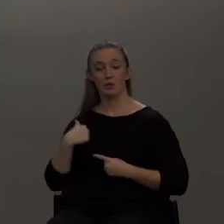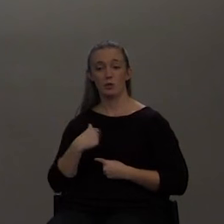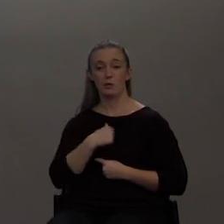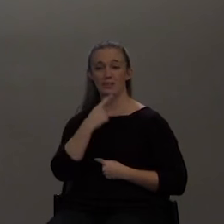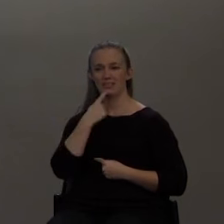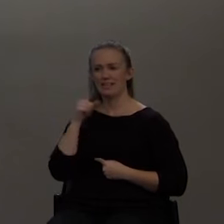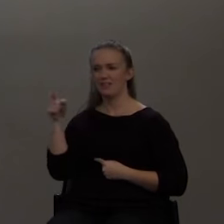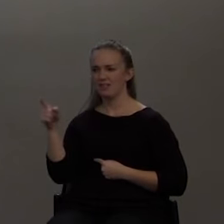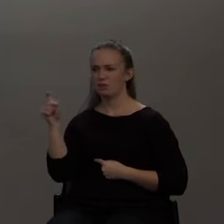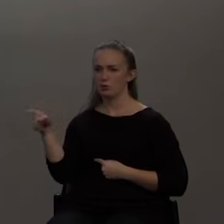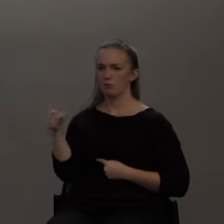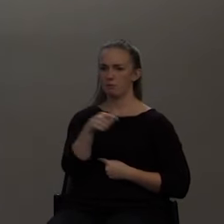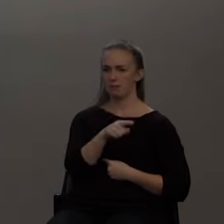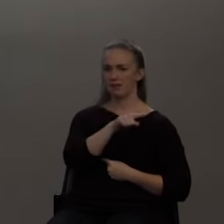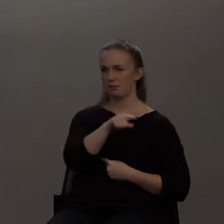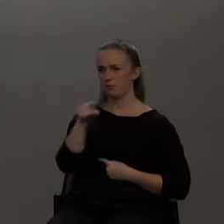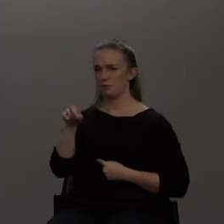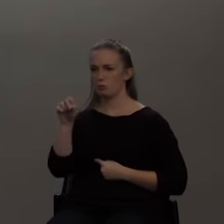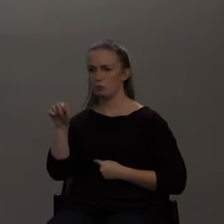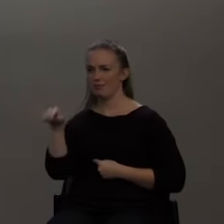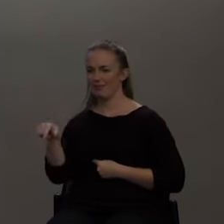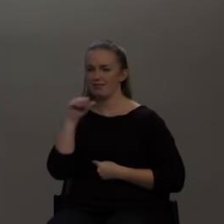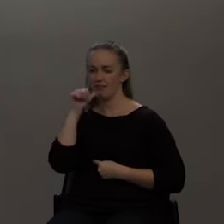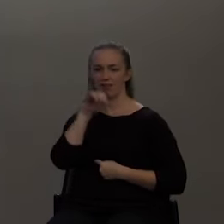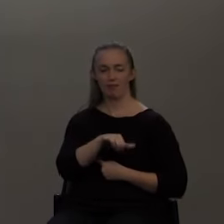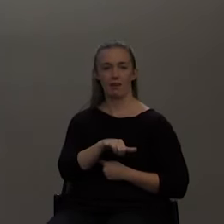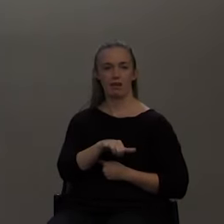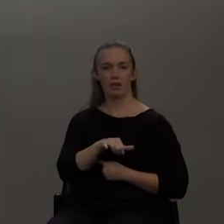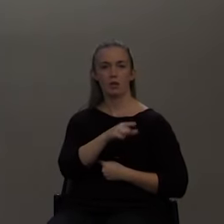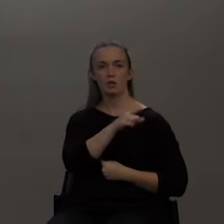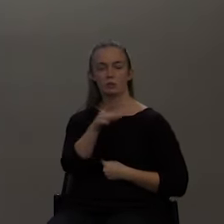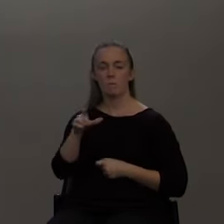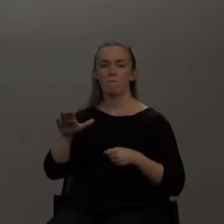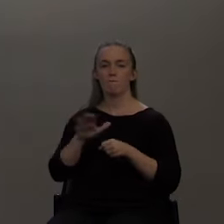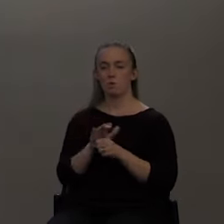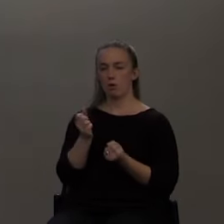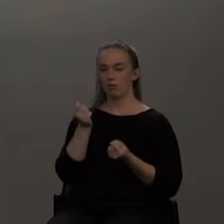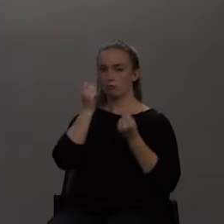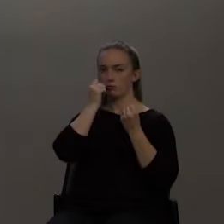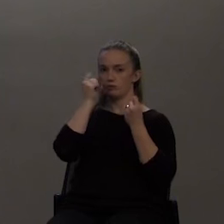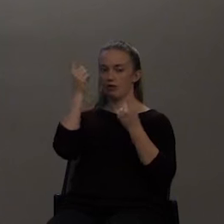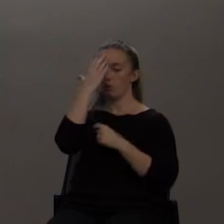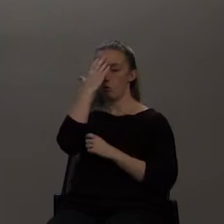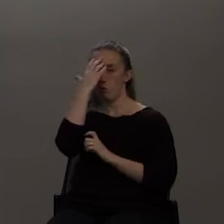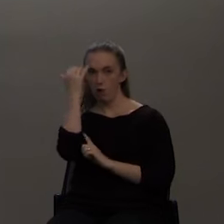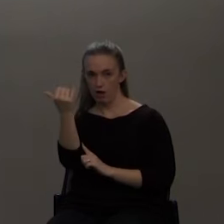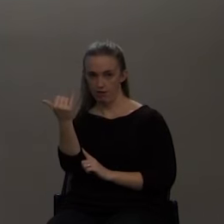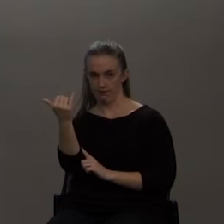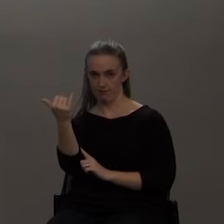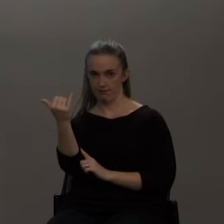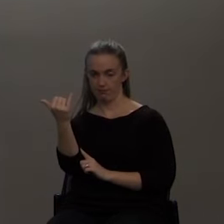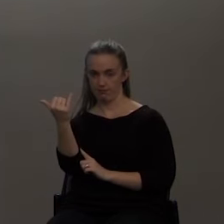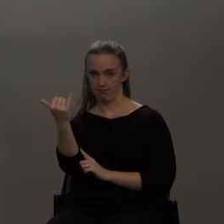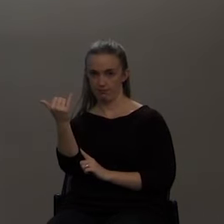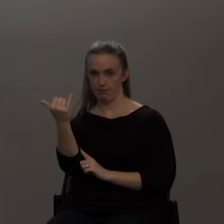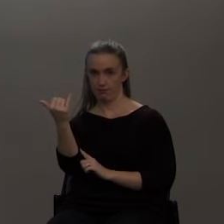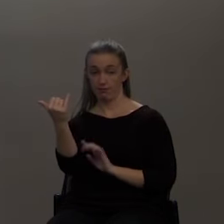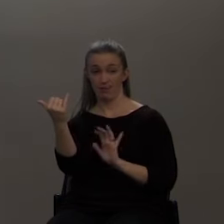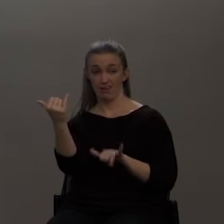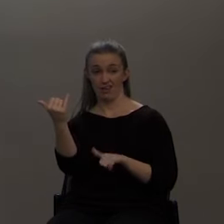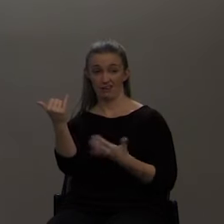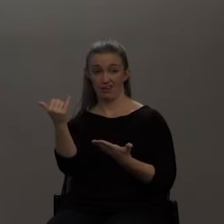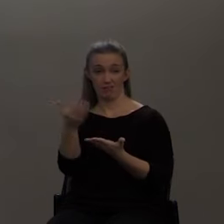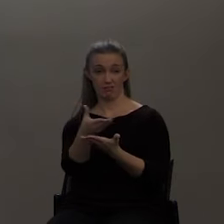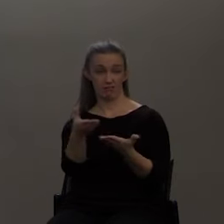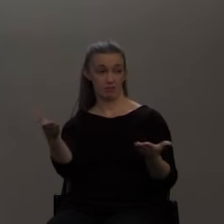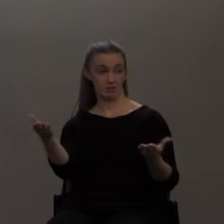here or there, or we think you should be doing this and not that, you are fully aware of why. And so with that, we'll open it up